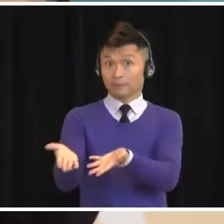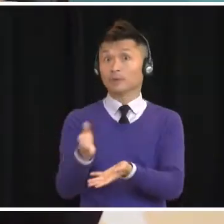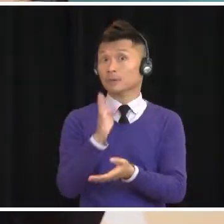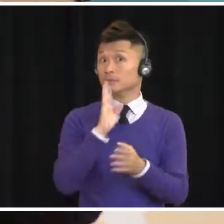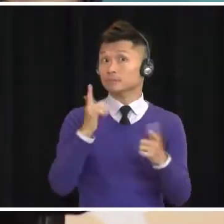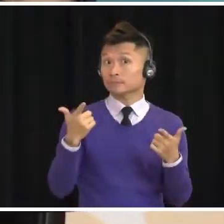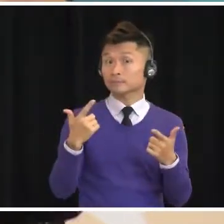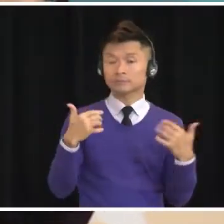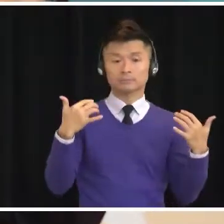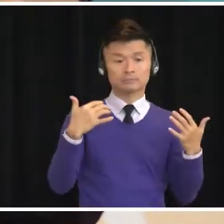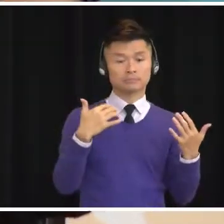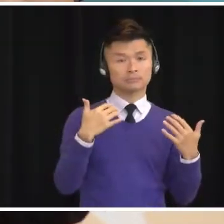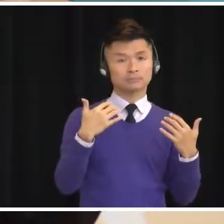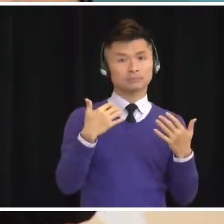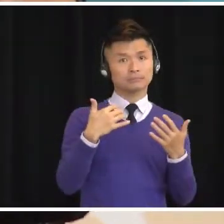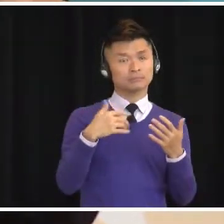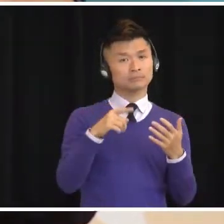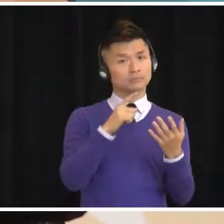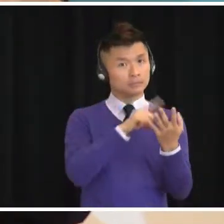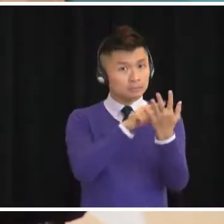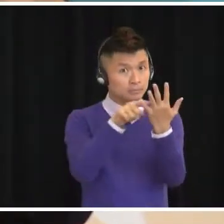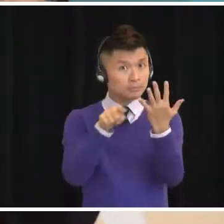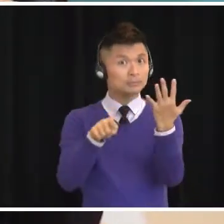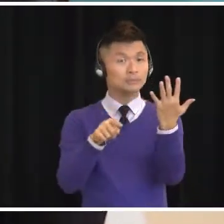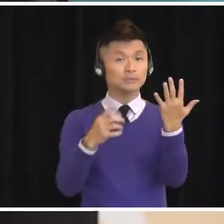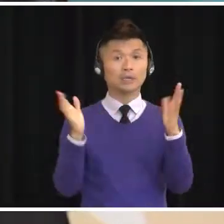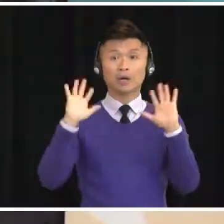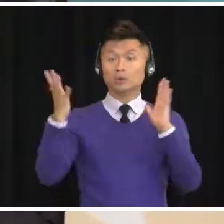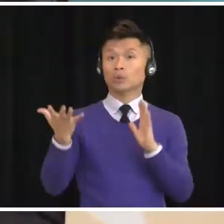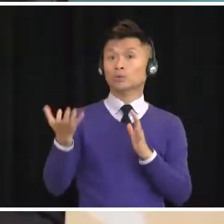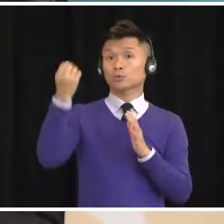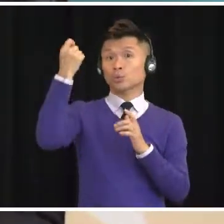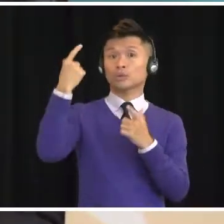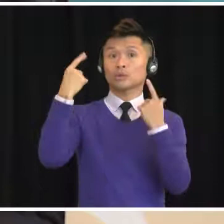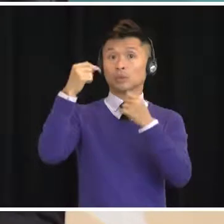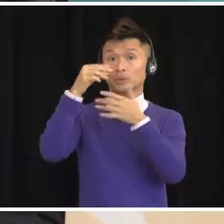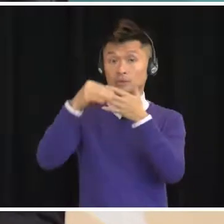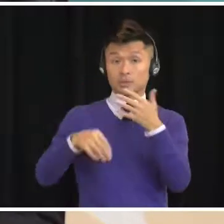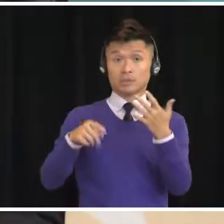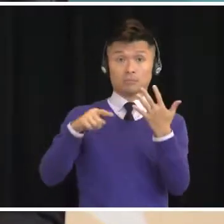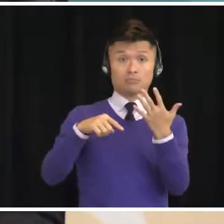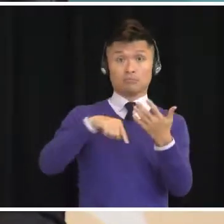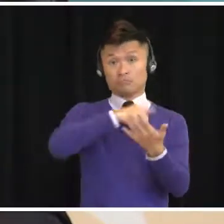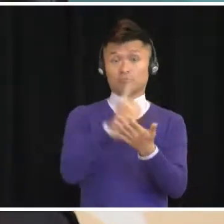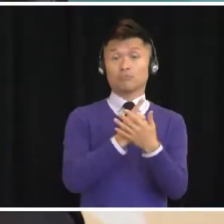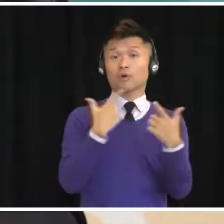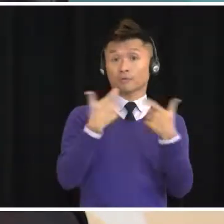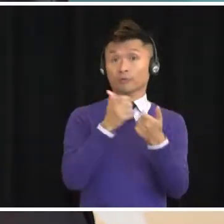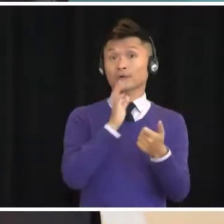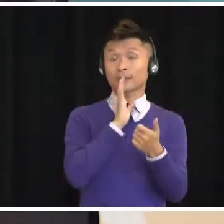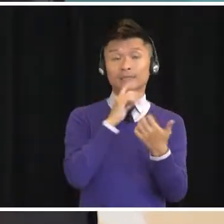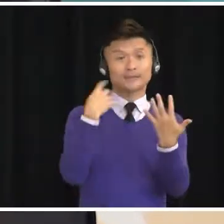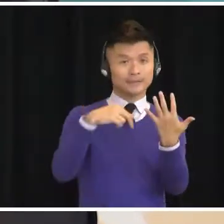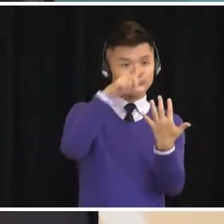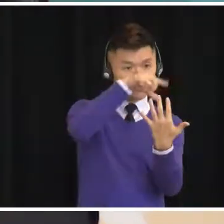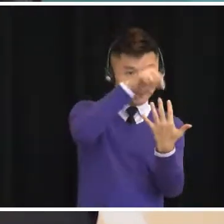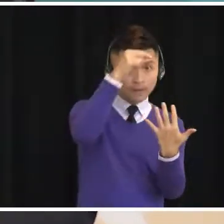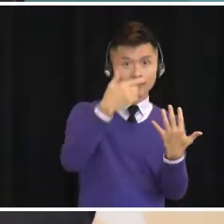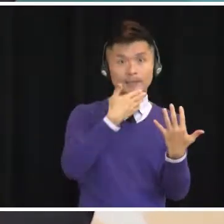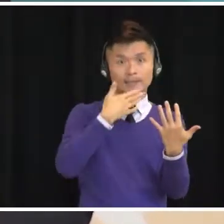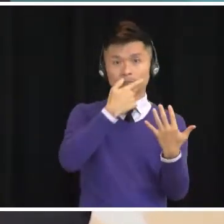those is the most appropriate in this particular situation? Or is